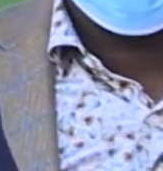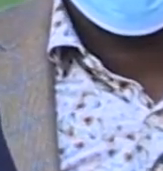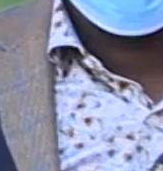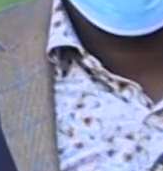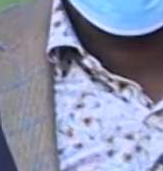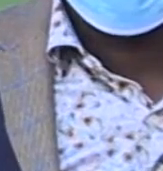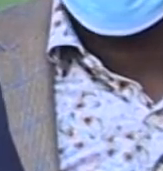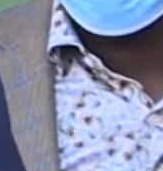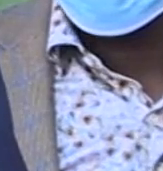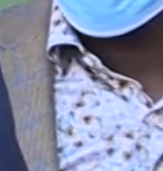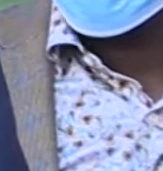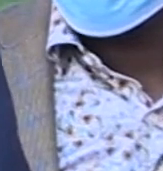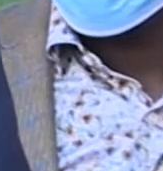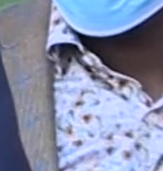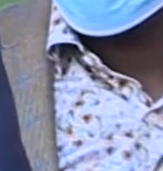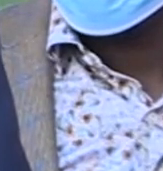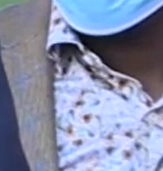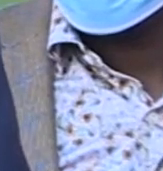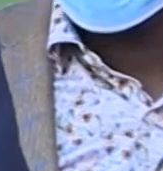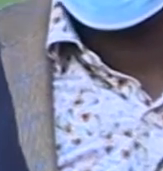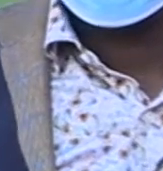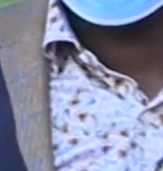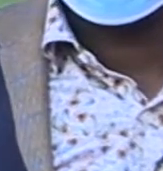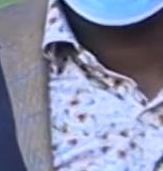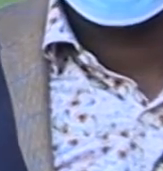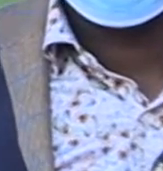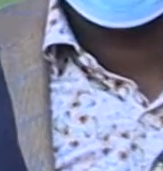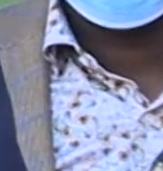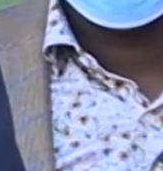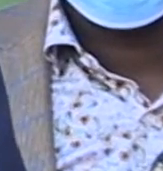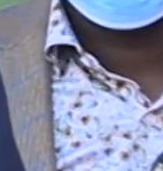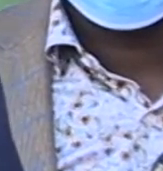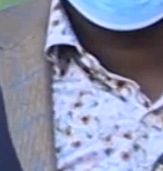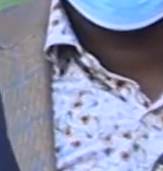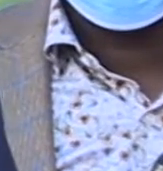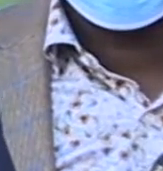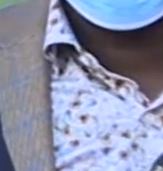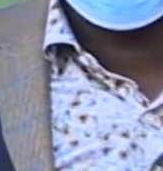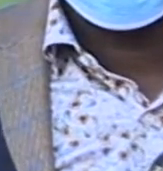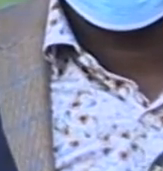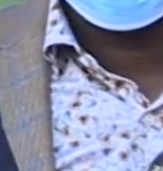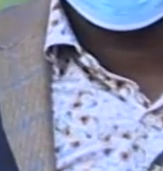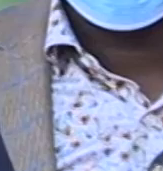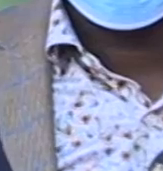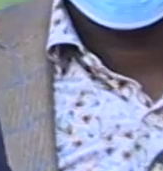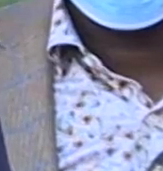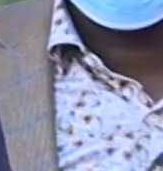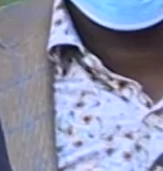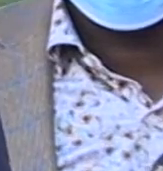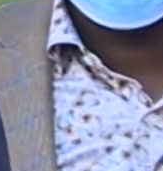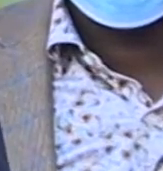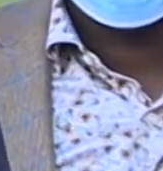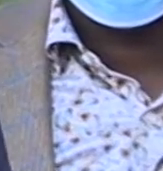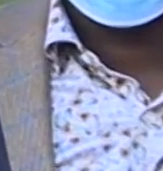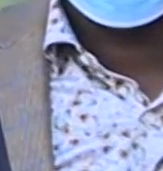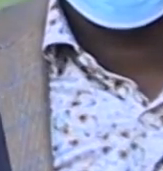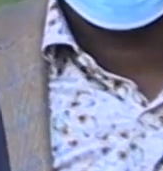request that you pass our best regard to the CS and to the PS and the entire health ministry.